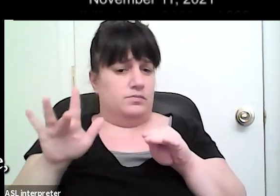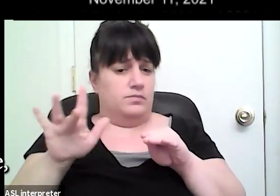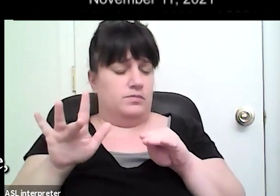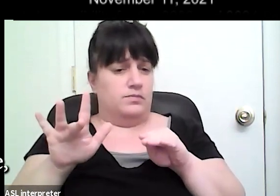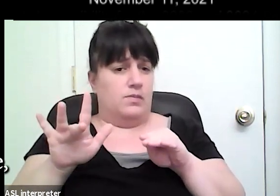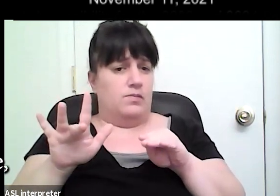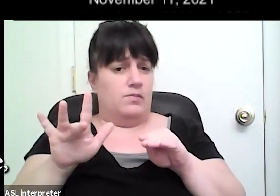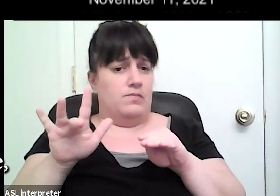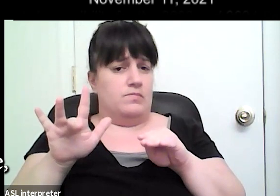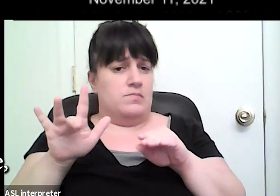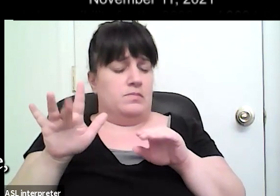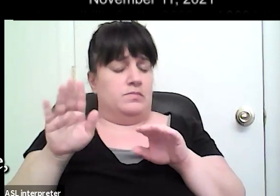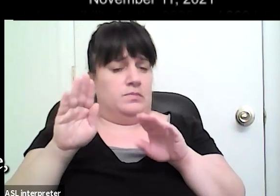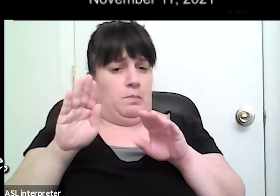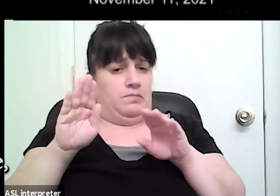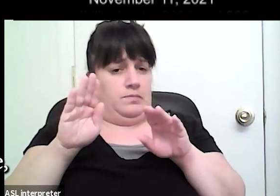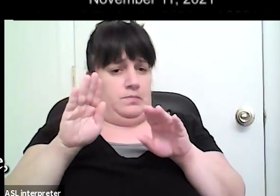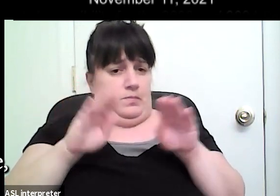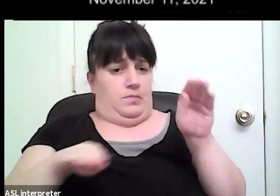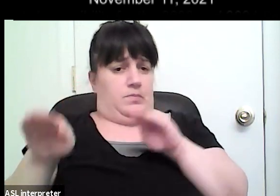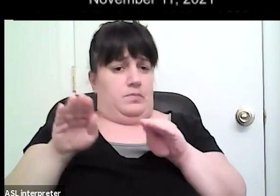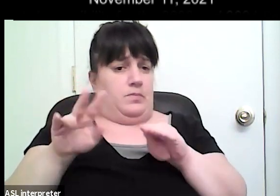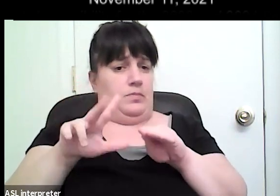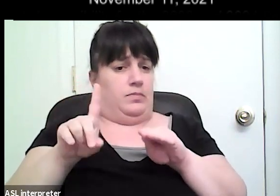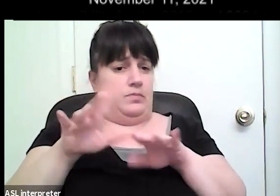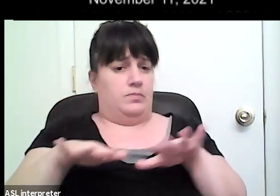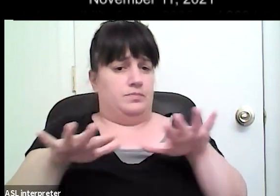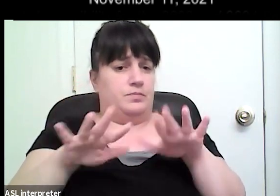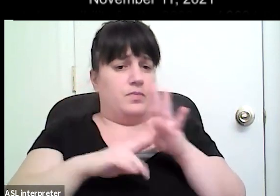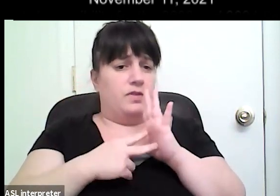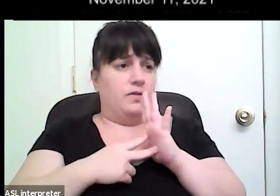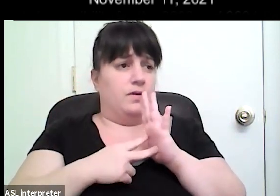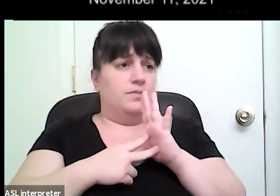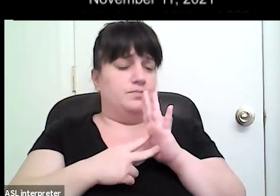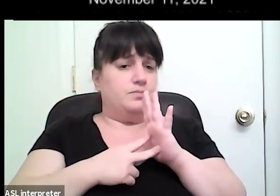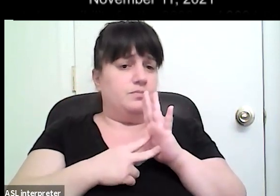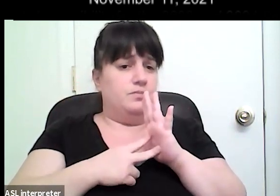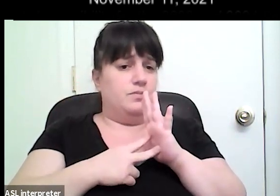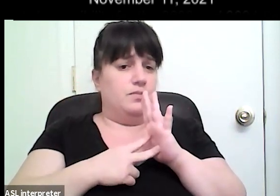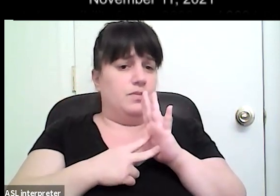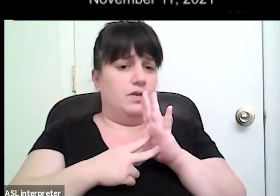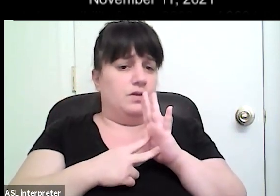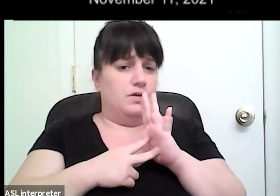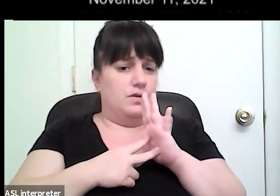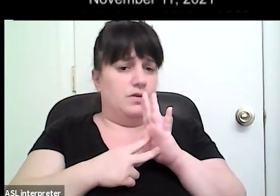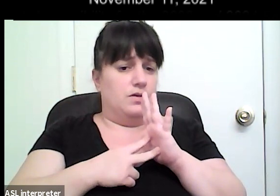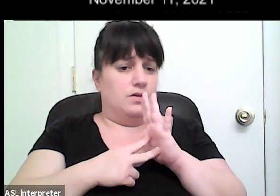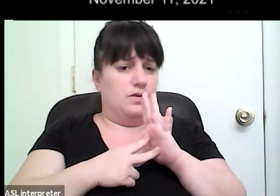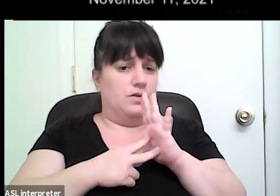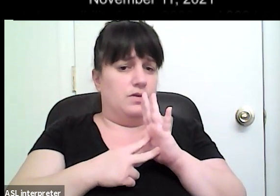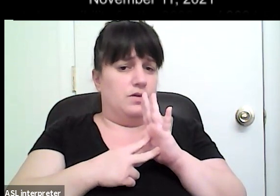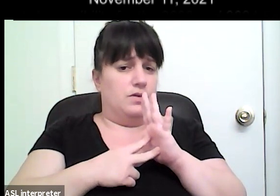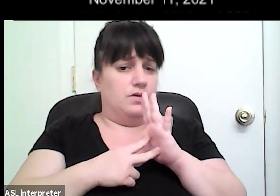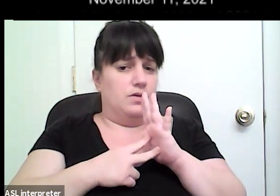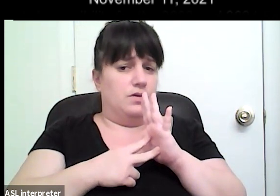I'm actually moving in 3D space. 3D space meaning that my head is actually intersecting the galactic